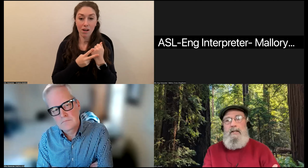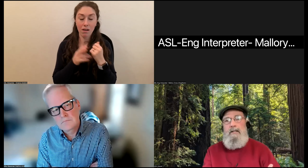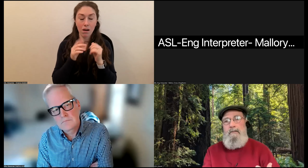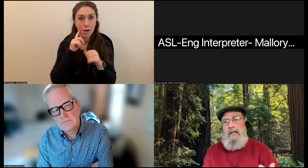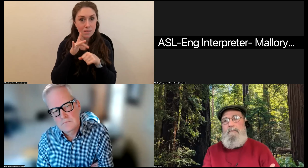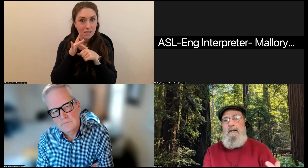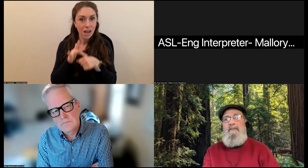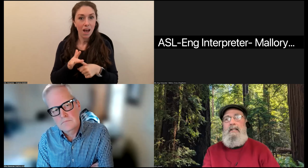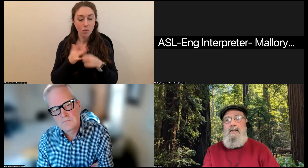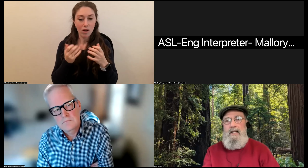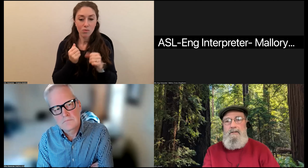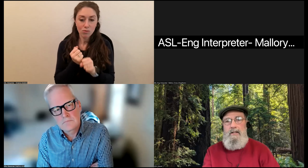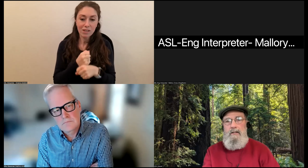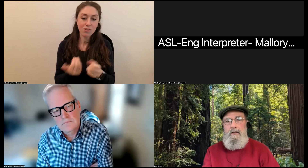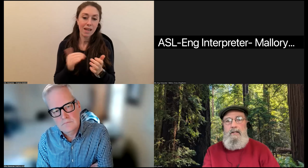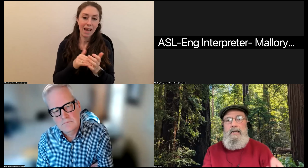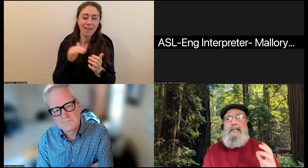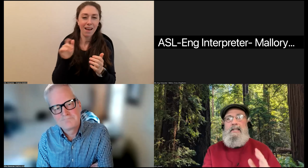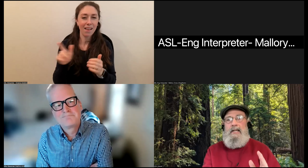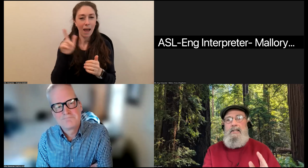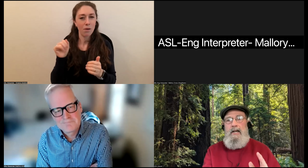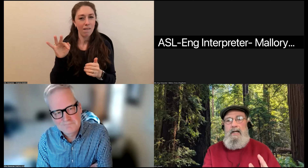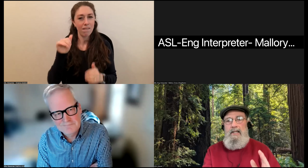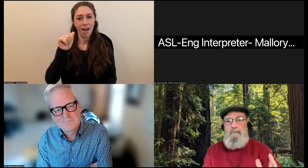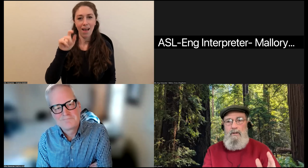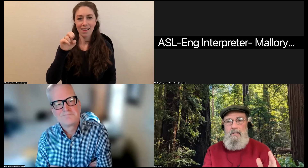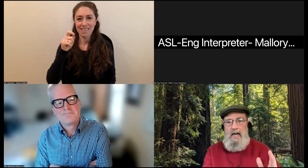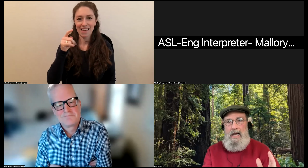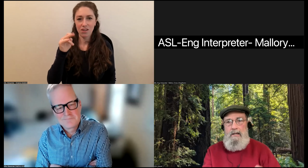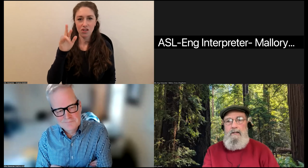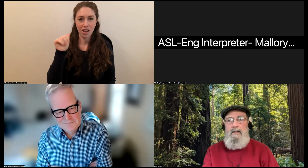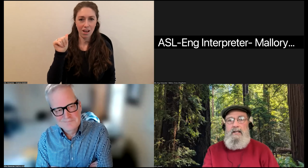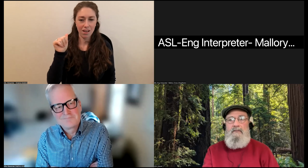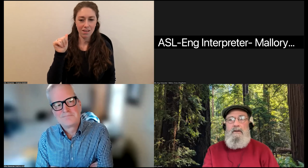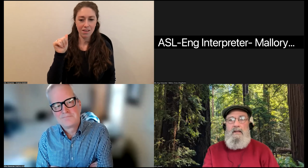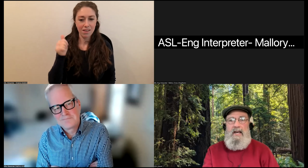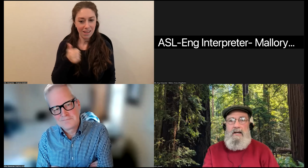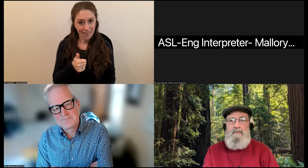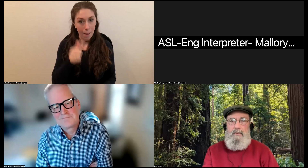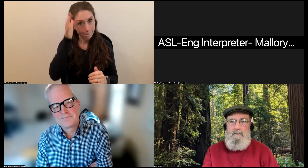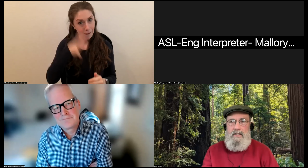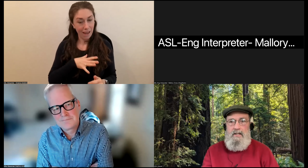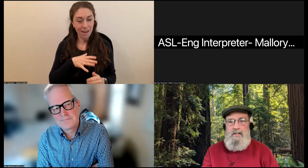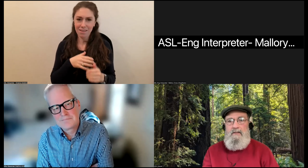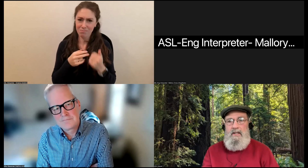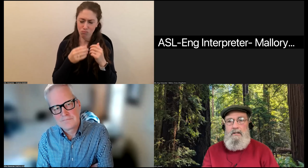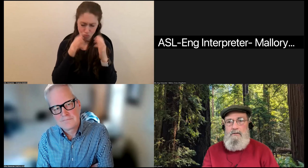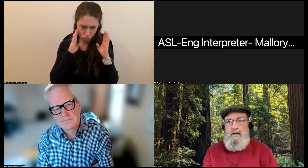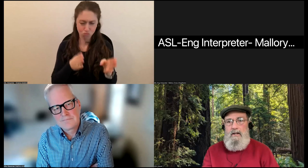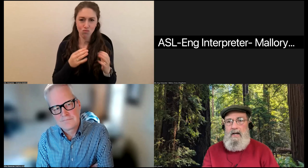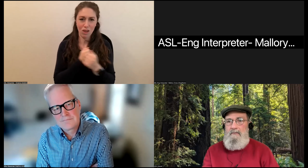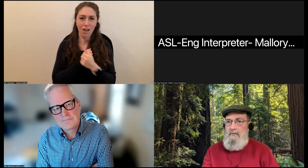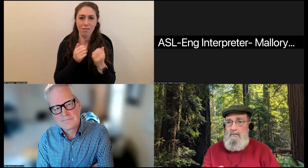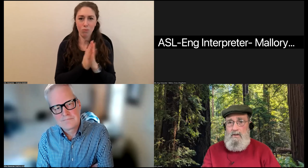recreating the Library of Alexandria. He's a text guy. He's a book guy. even though they have been running a TV